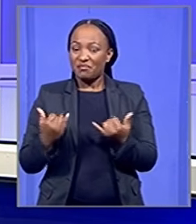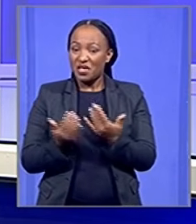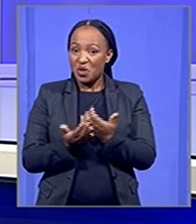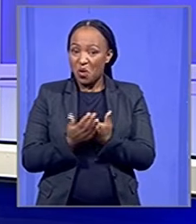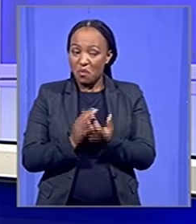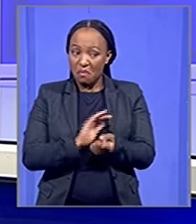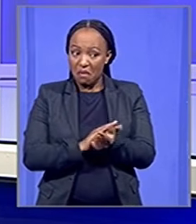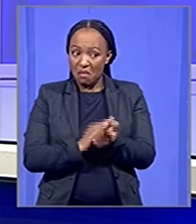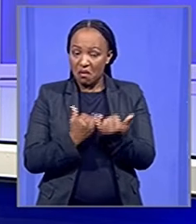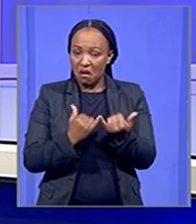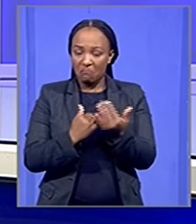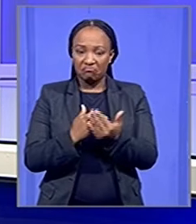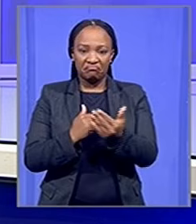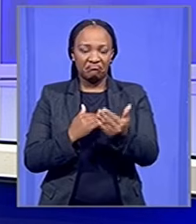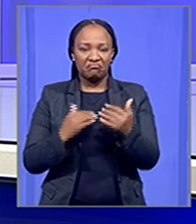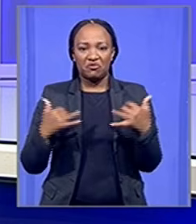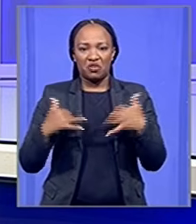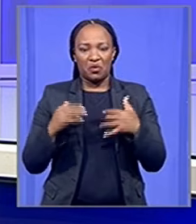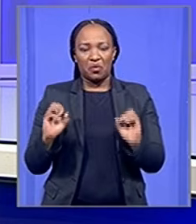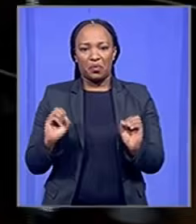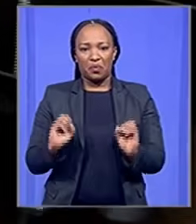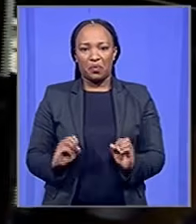moruo.